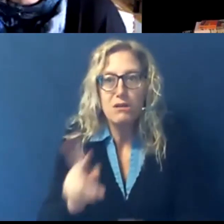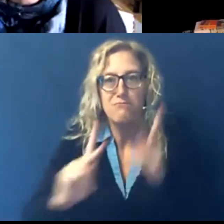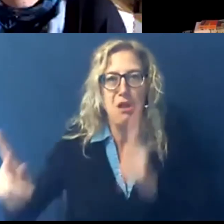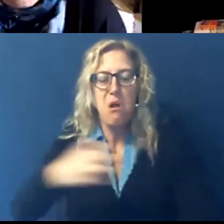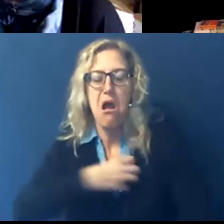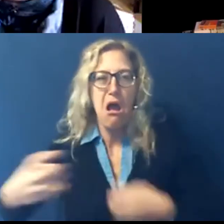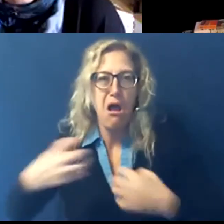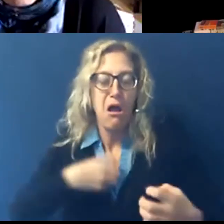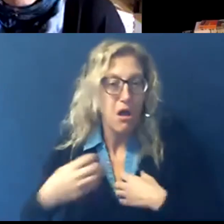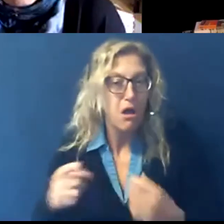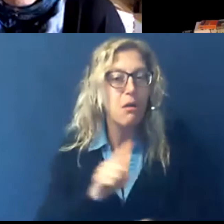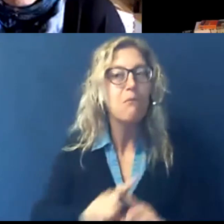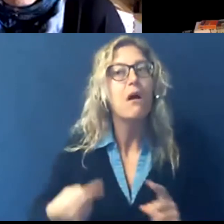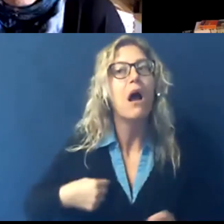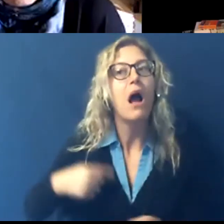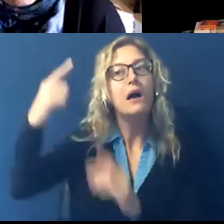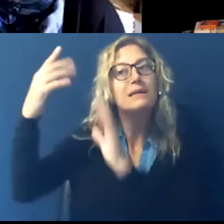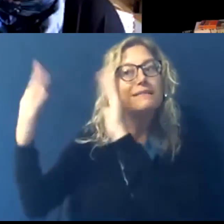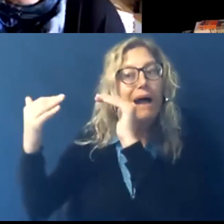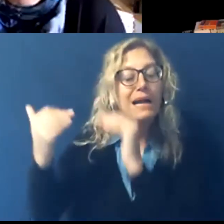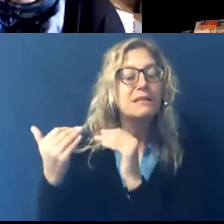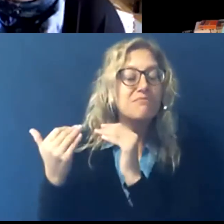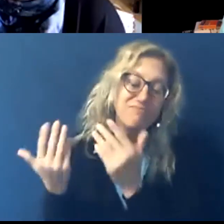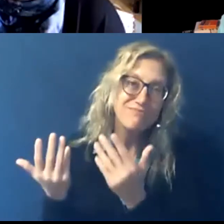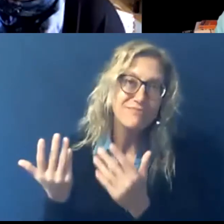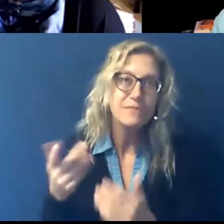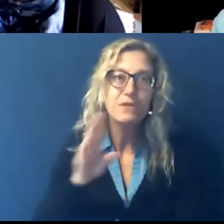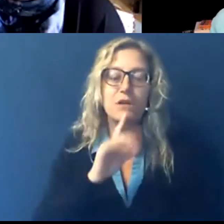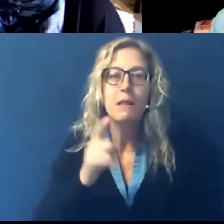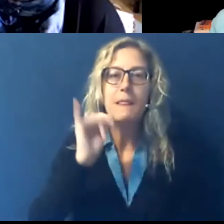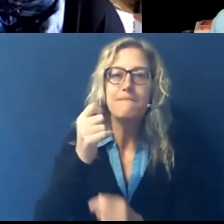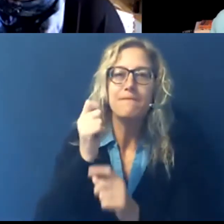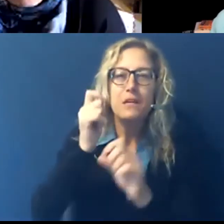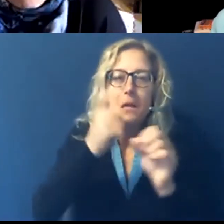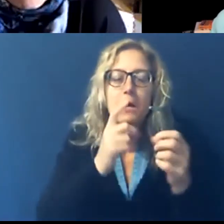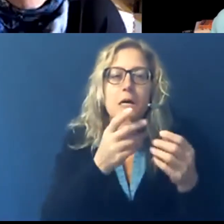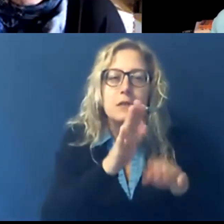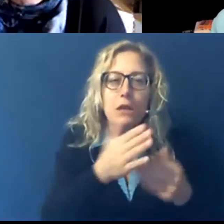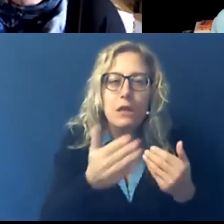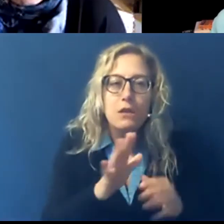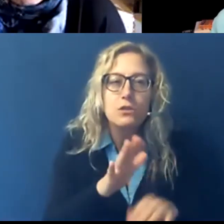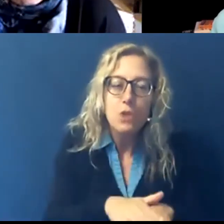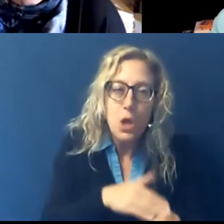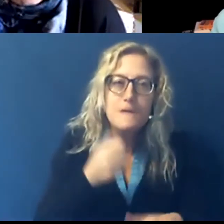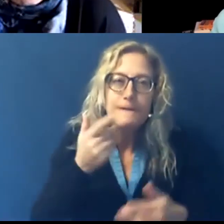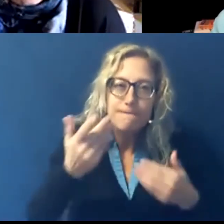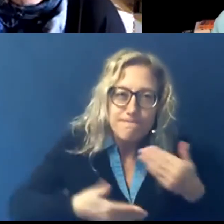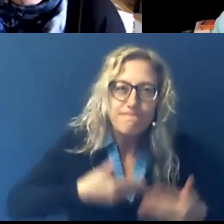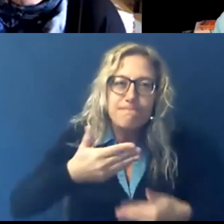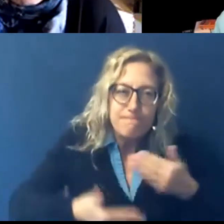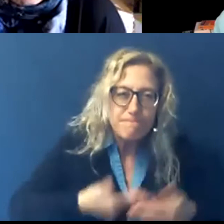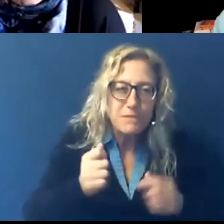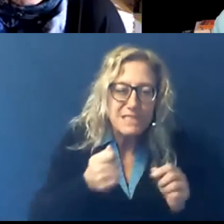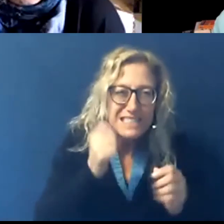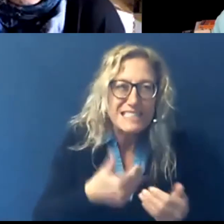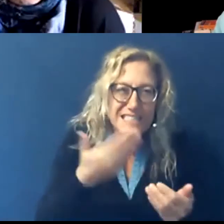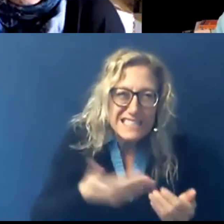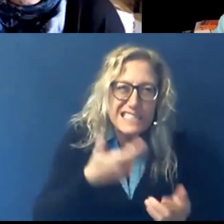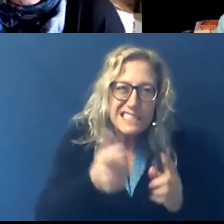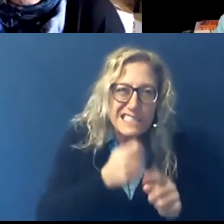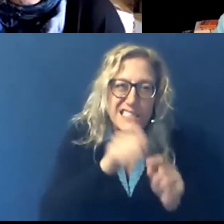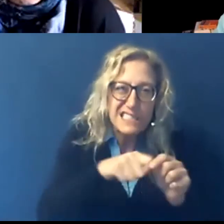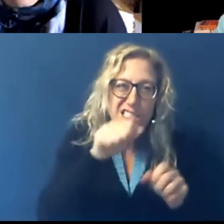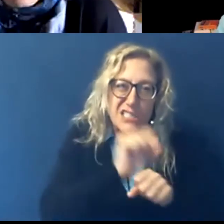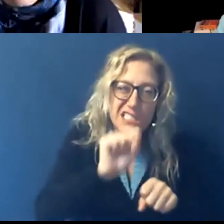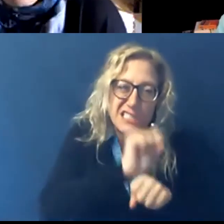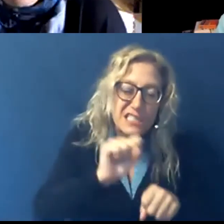can expect to see, or we used to talk about chipping away, I think we can expect to see some real gutting. So I would really